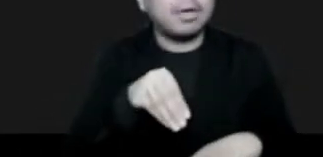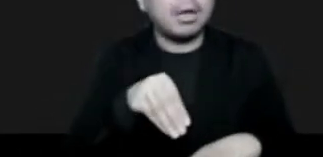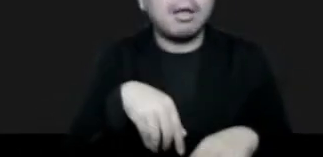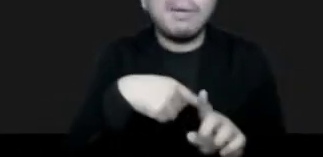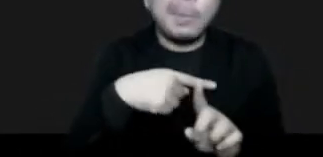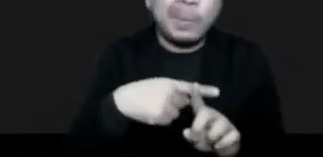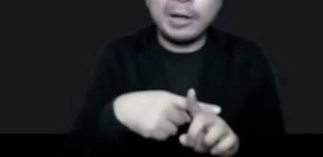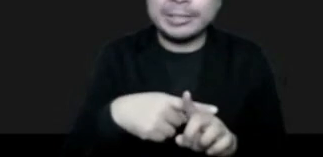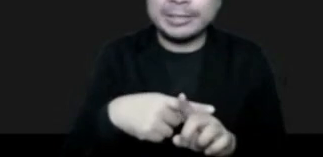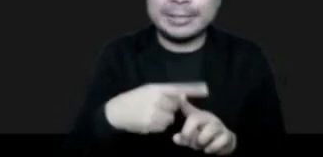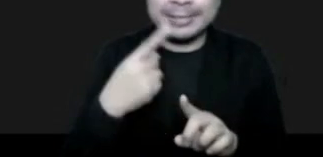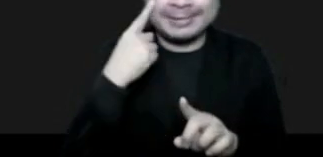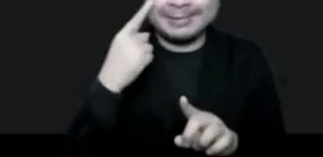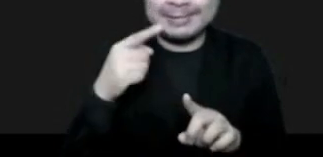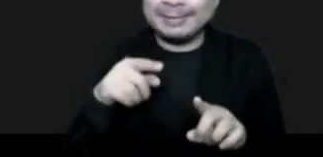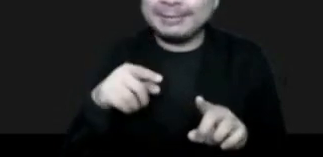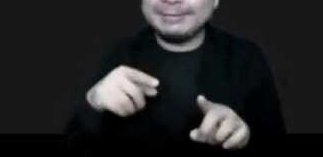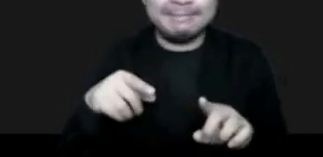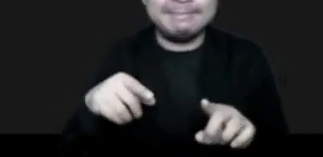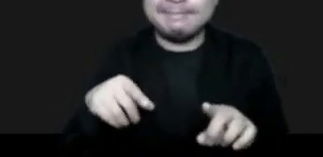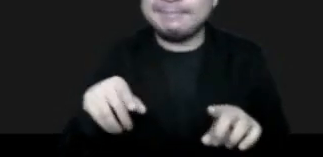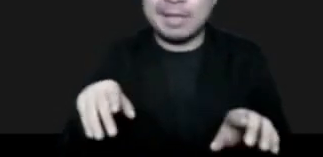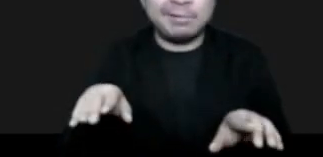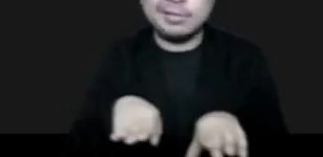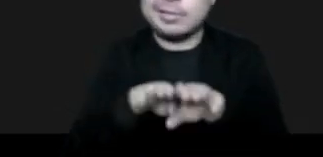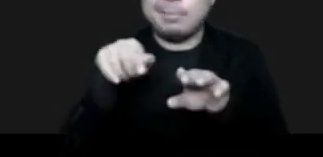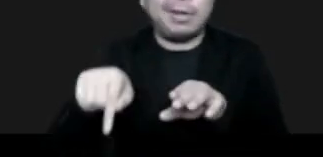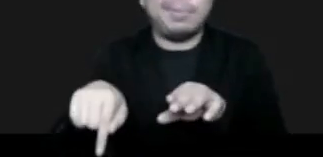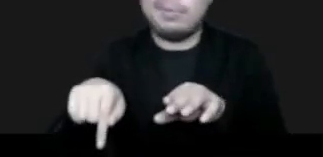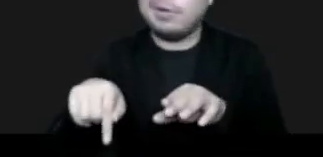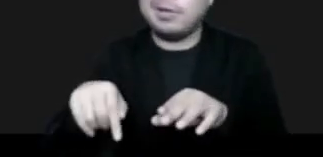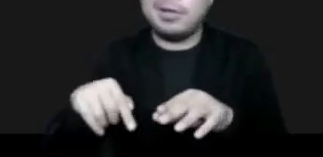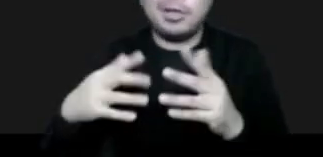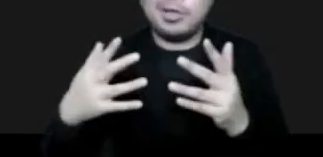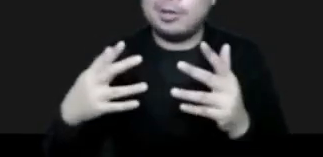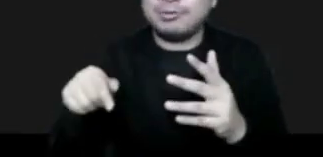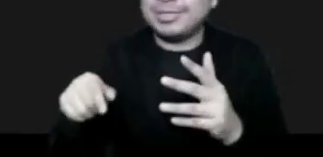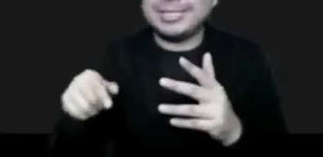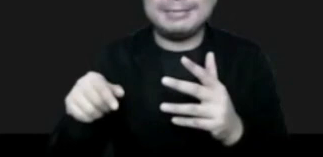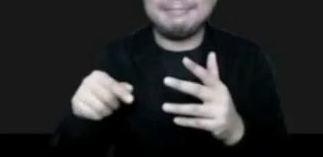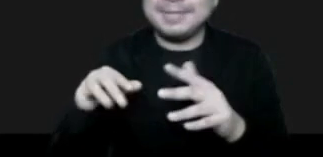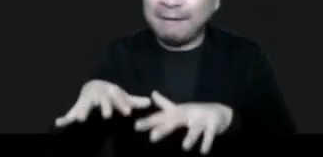same time intersecting with several displacements and